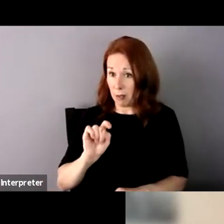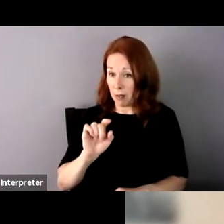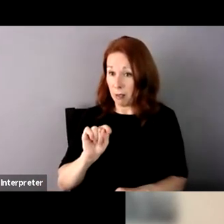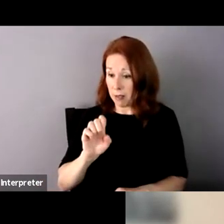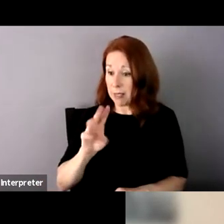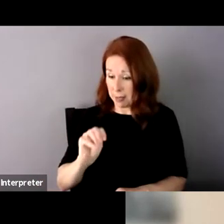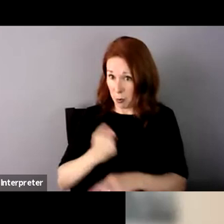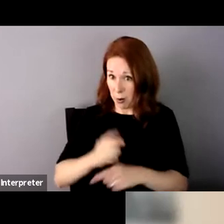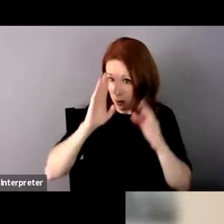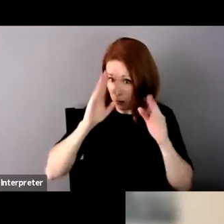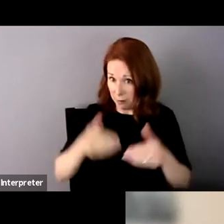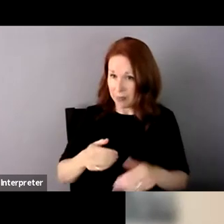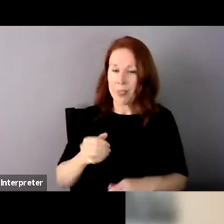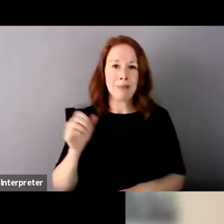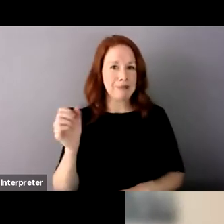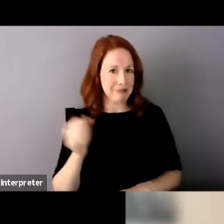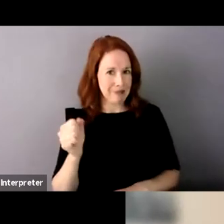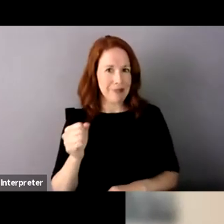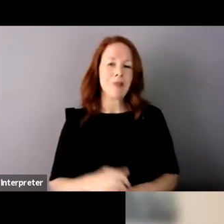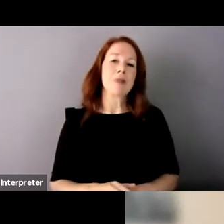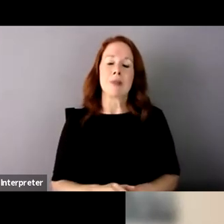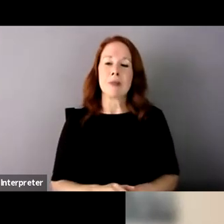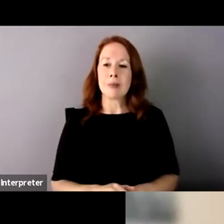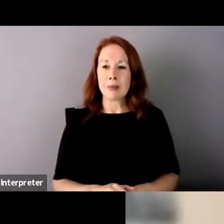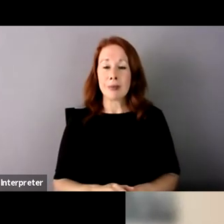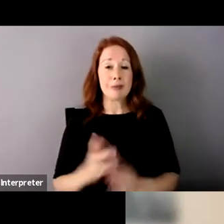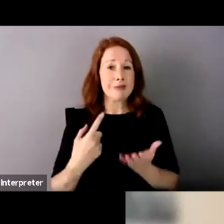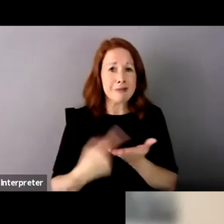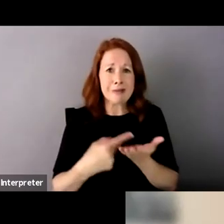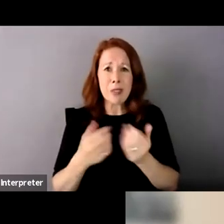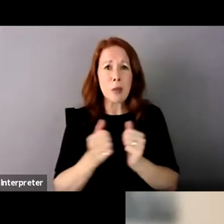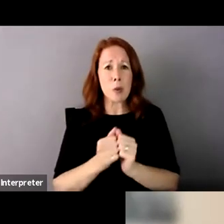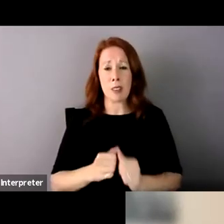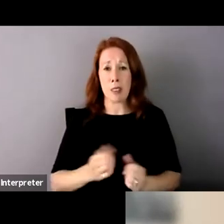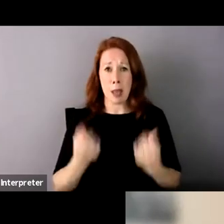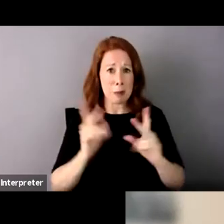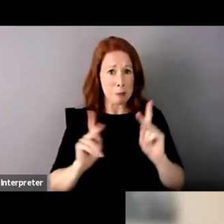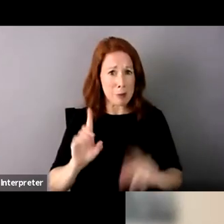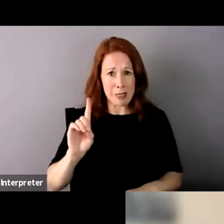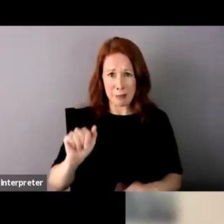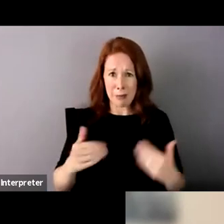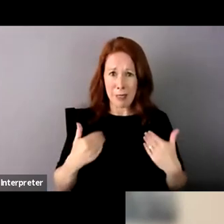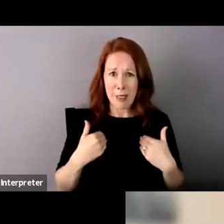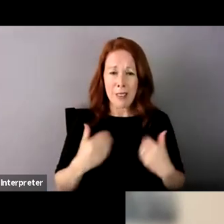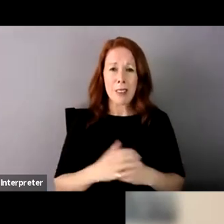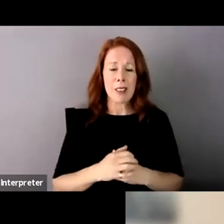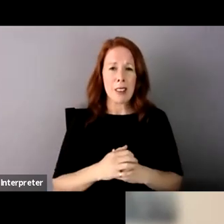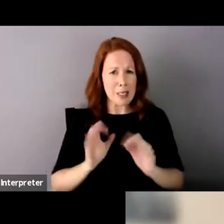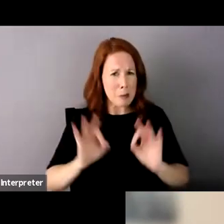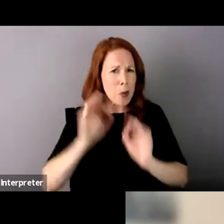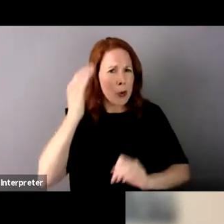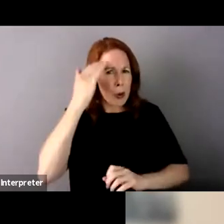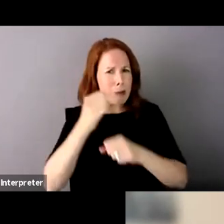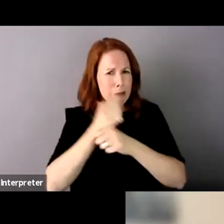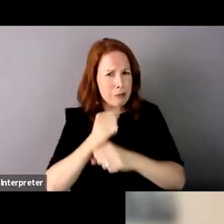I think, what we were talking about the rates of disability is really important. But also,